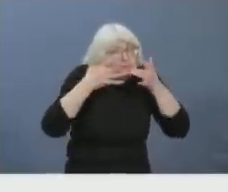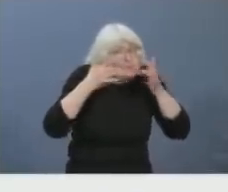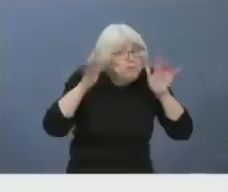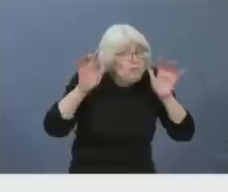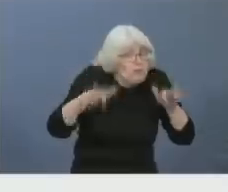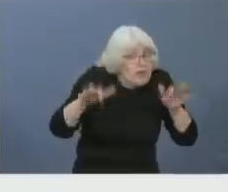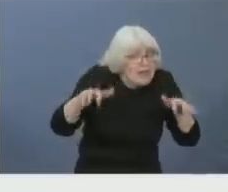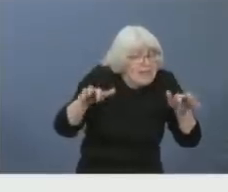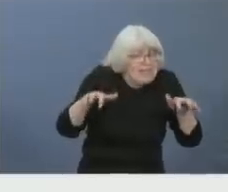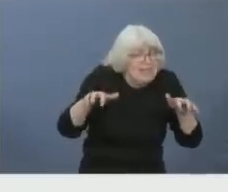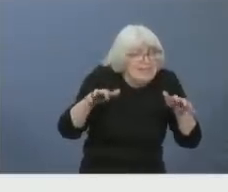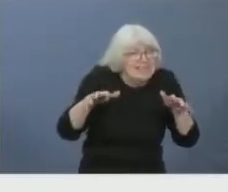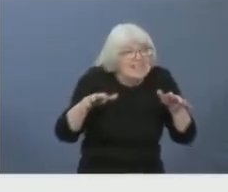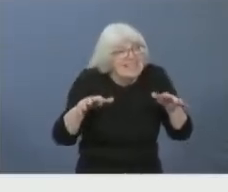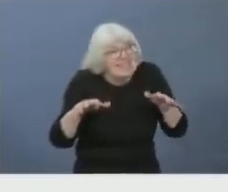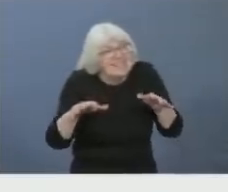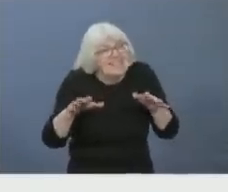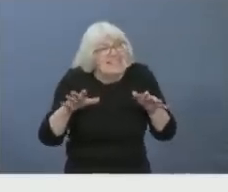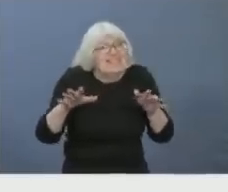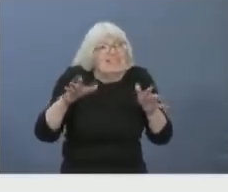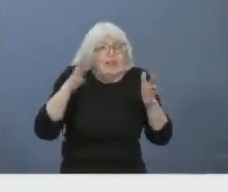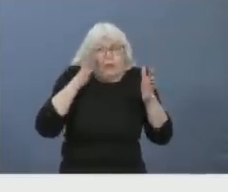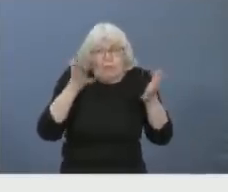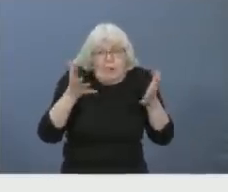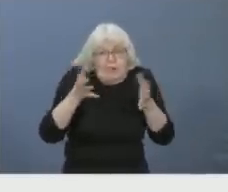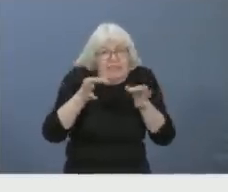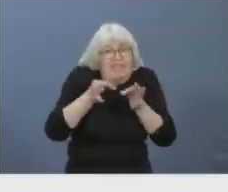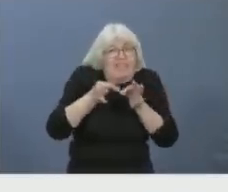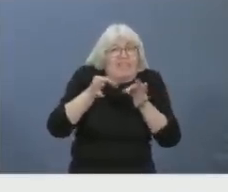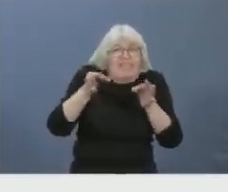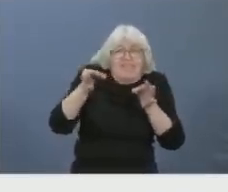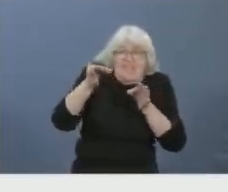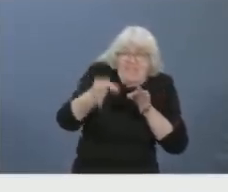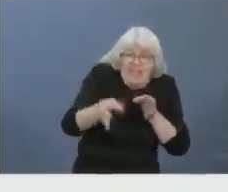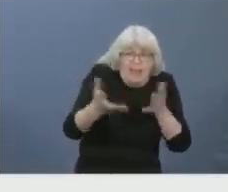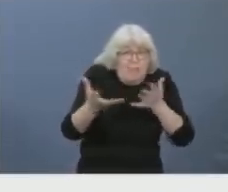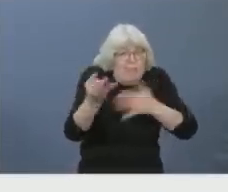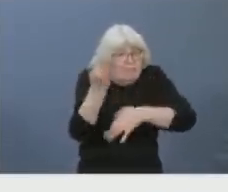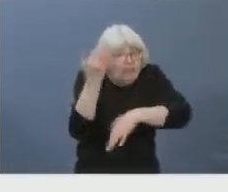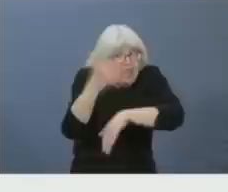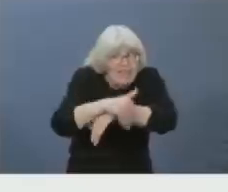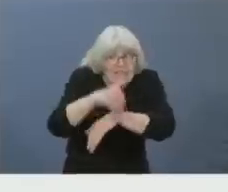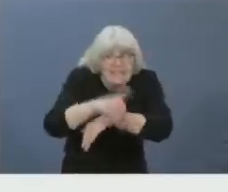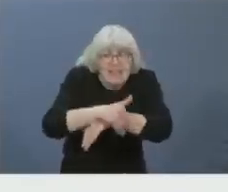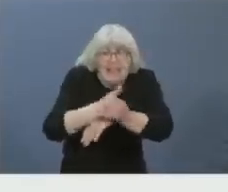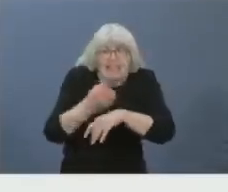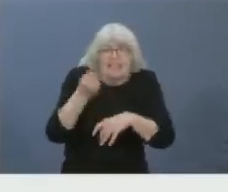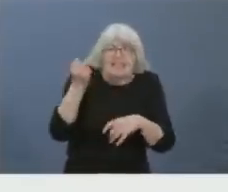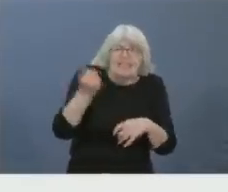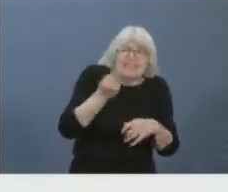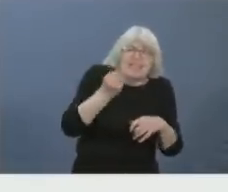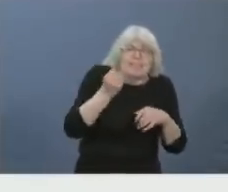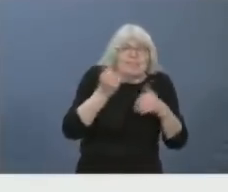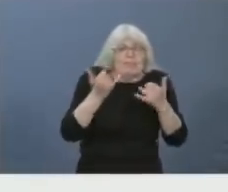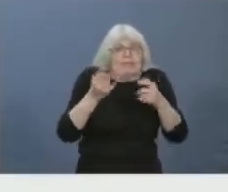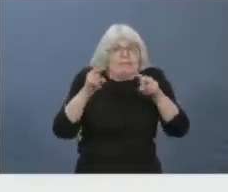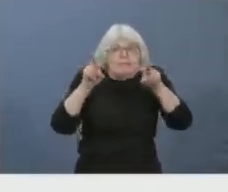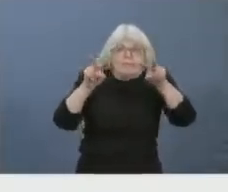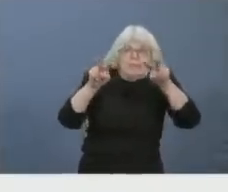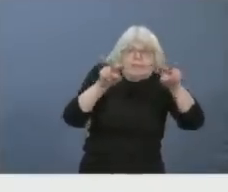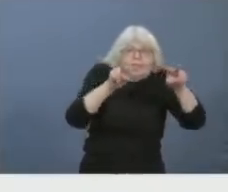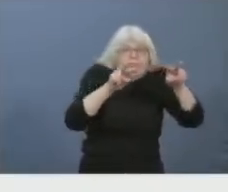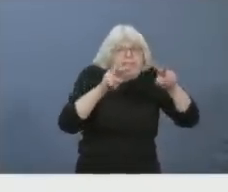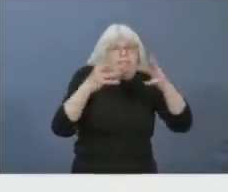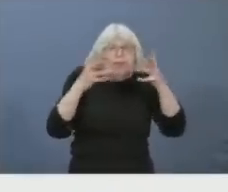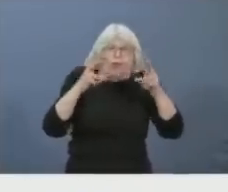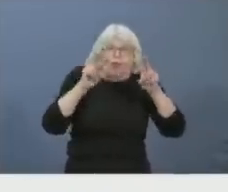might be delayed somewhat, maybe more Friday night into Saturday. So we're keeping an eye on the rainfall as well.